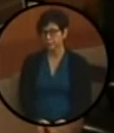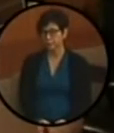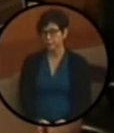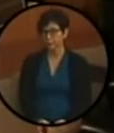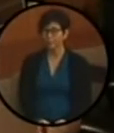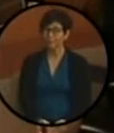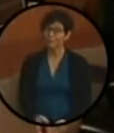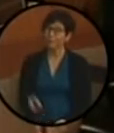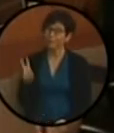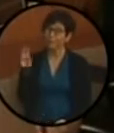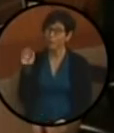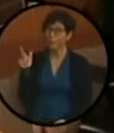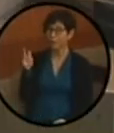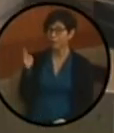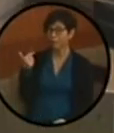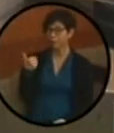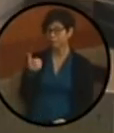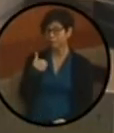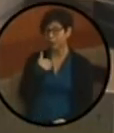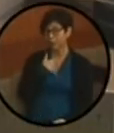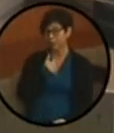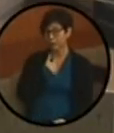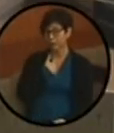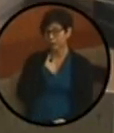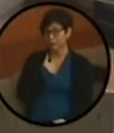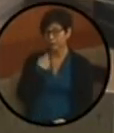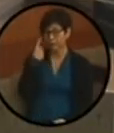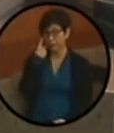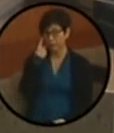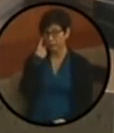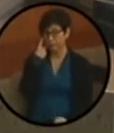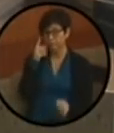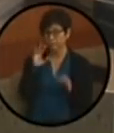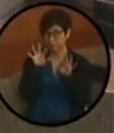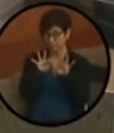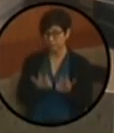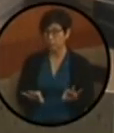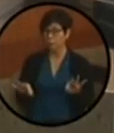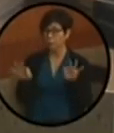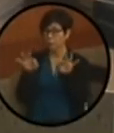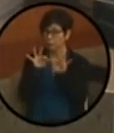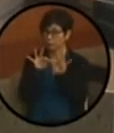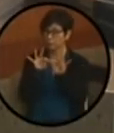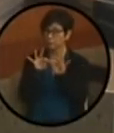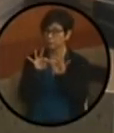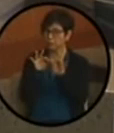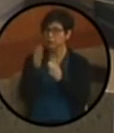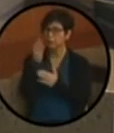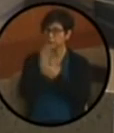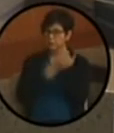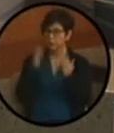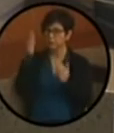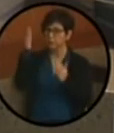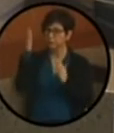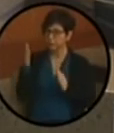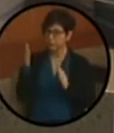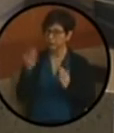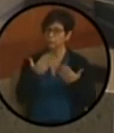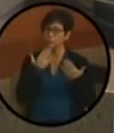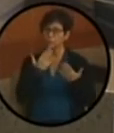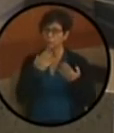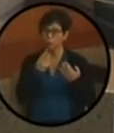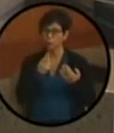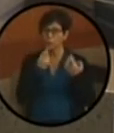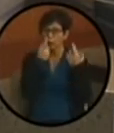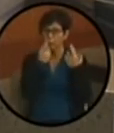Well, I for one, thought it was important that some of the speakers made the recommendation